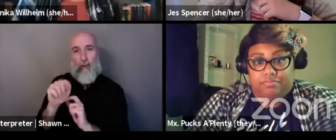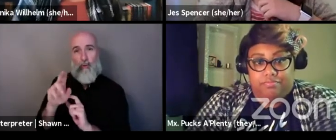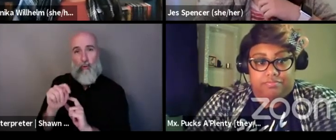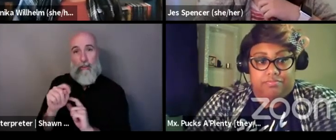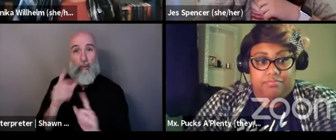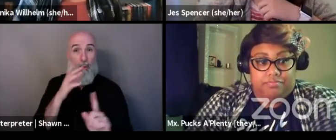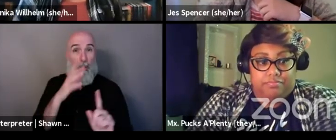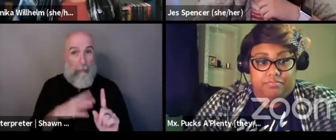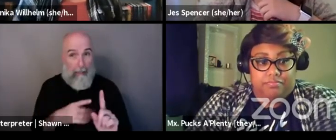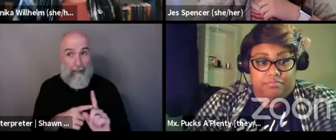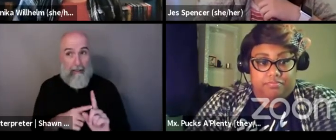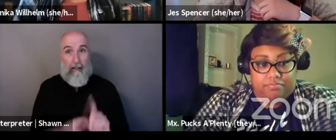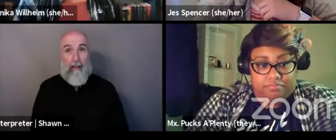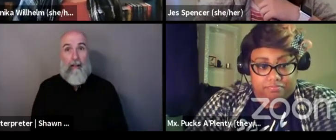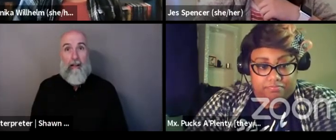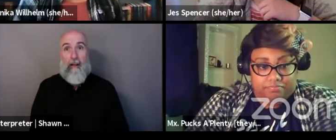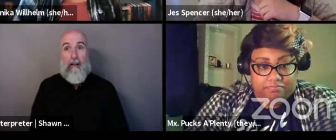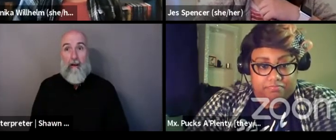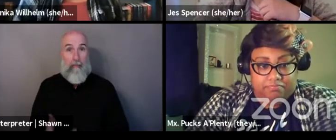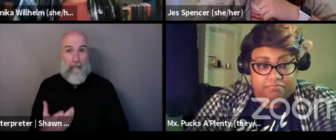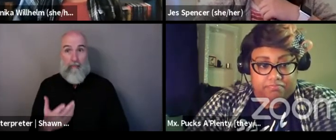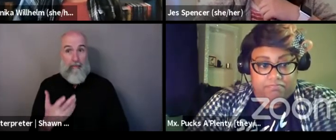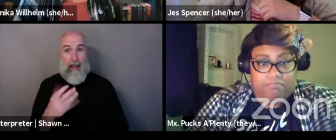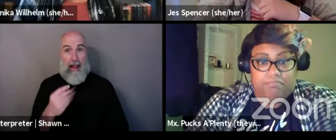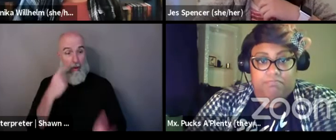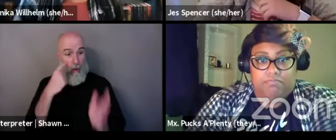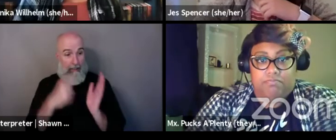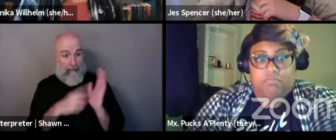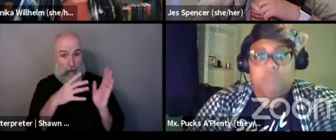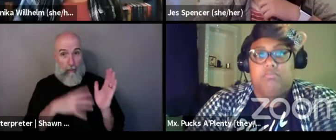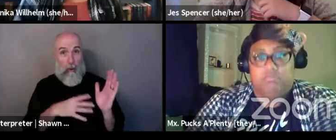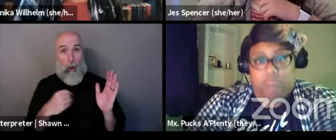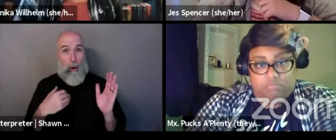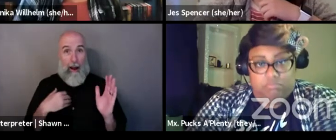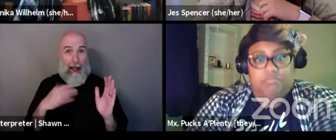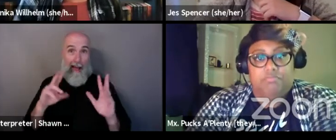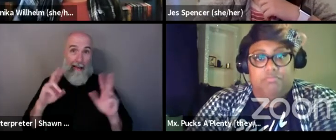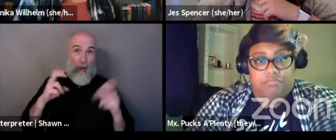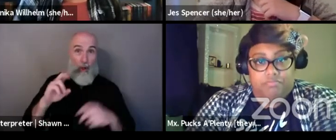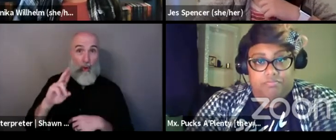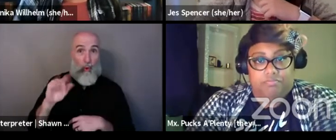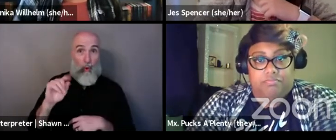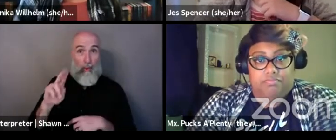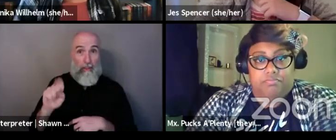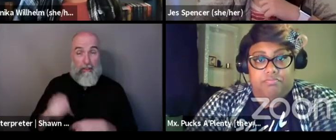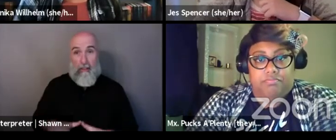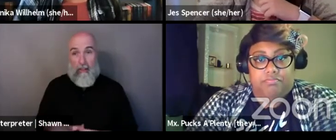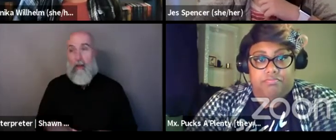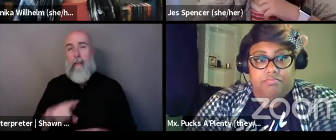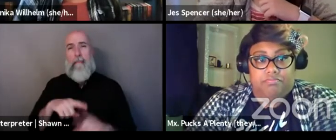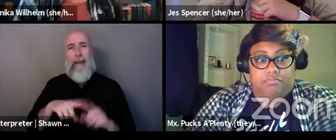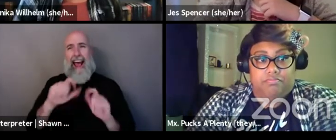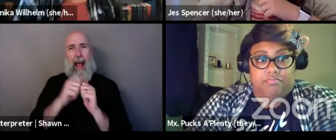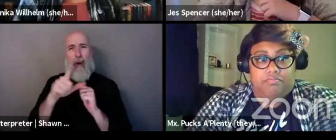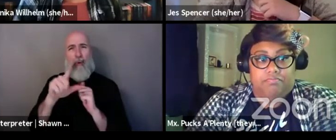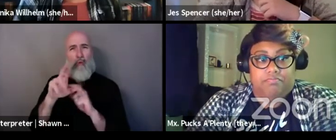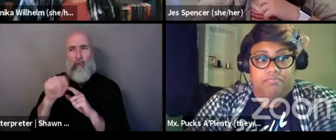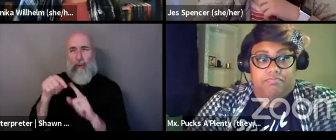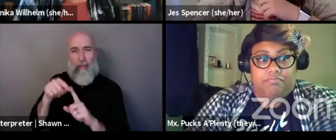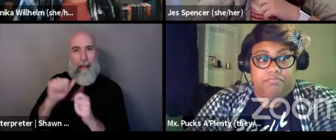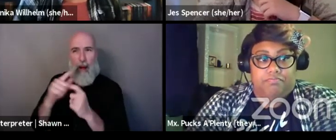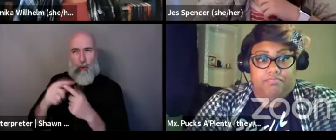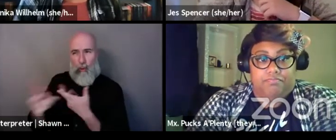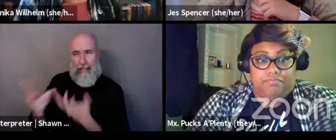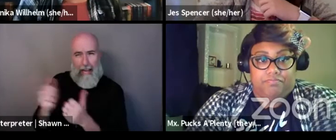women, those that identify as women or have the uteruses. How do you treat them? How do you engage with